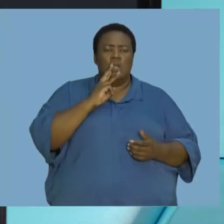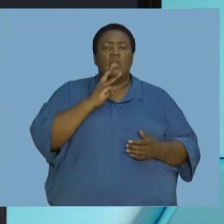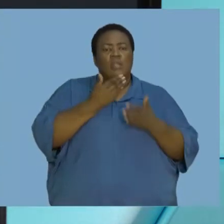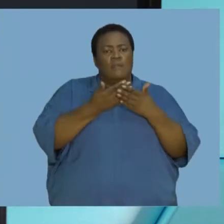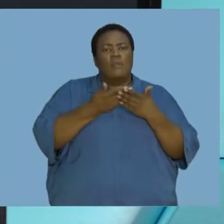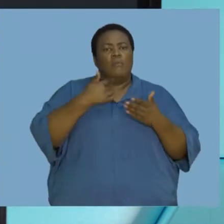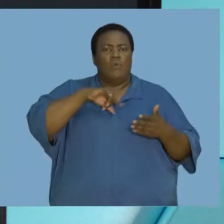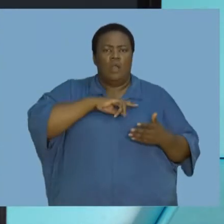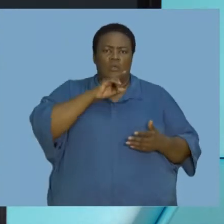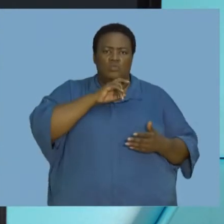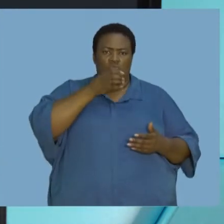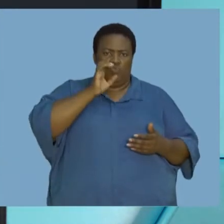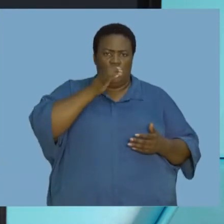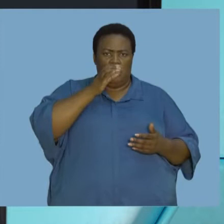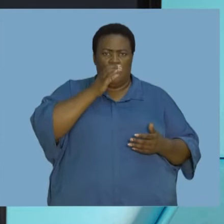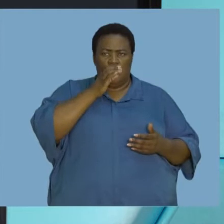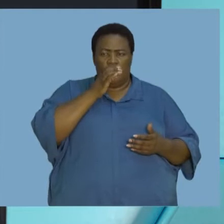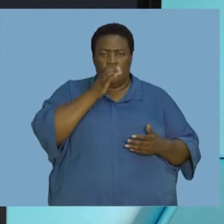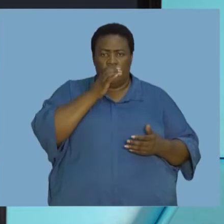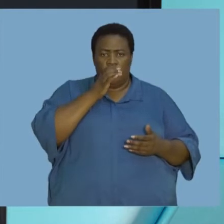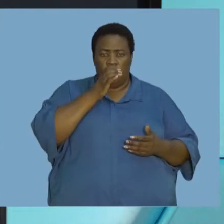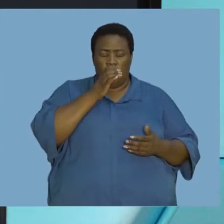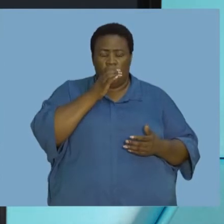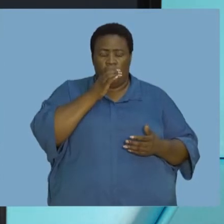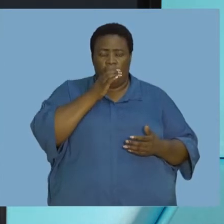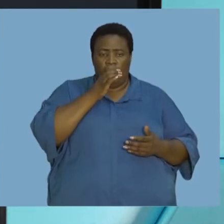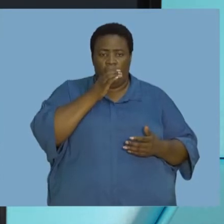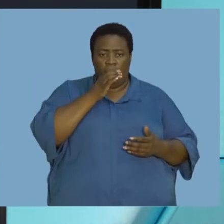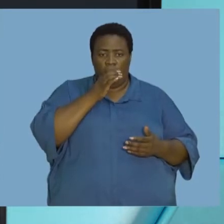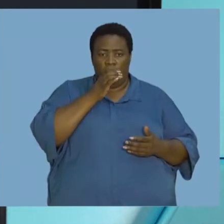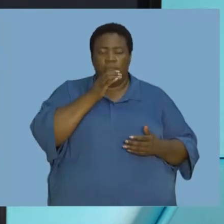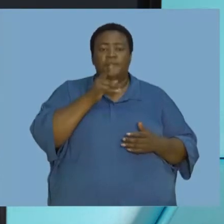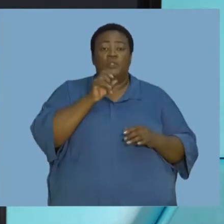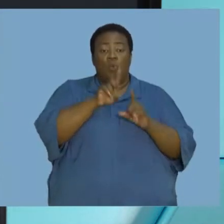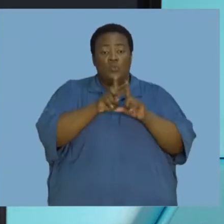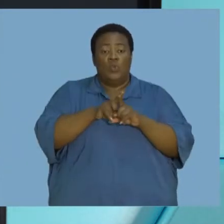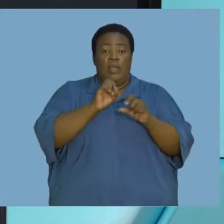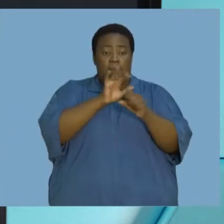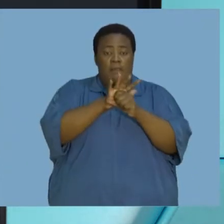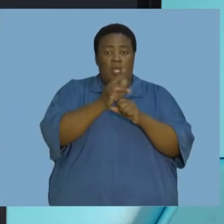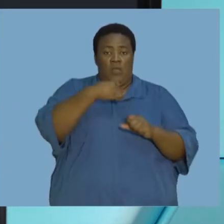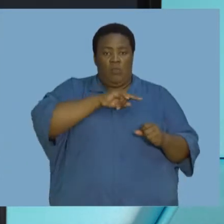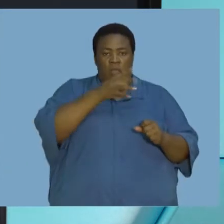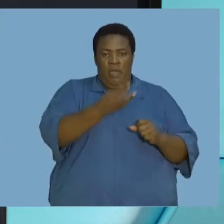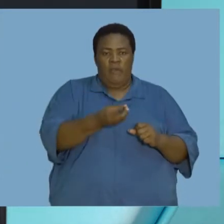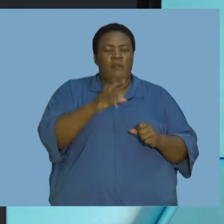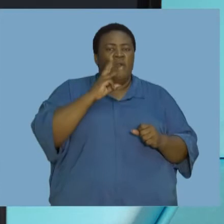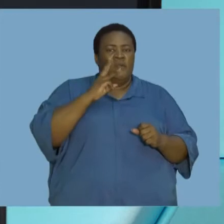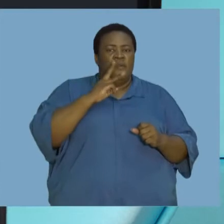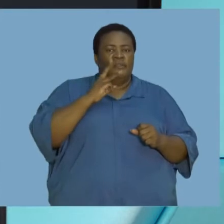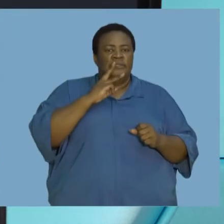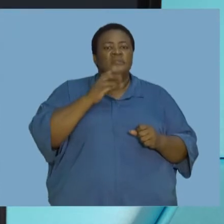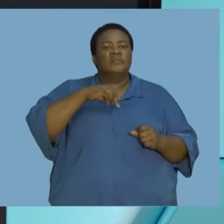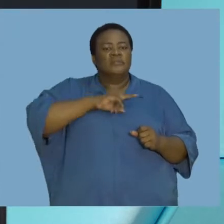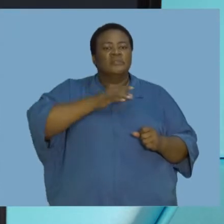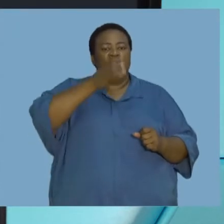important factor when we look at what is it that we're exposing ourselves to in terms of water and the impact that we have on water bodies that